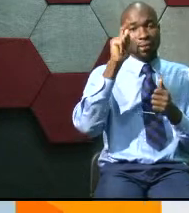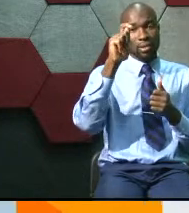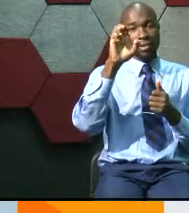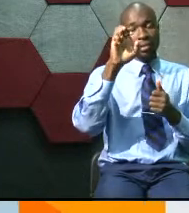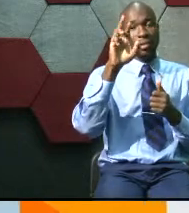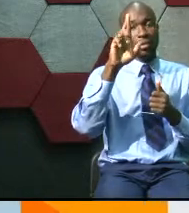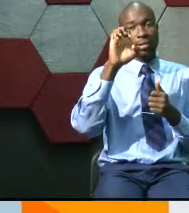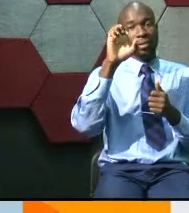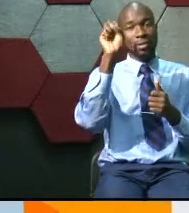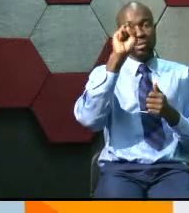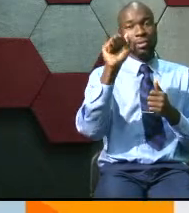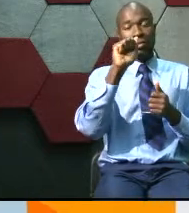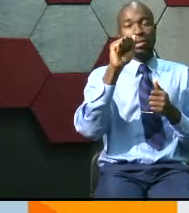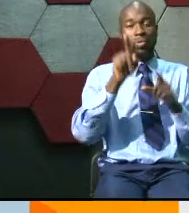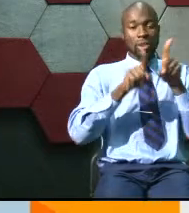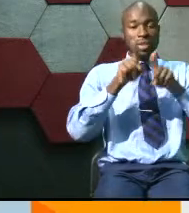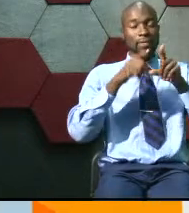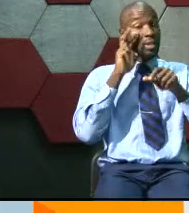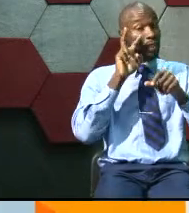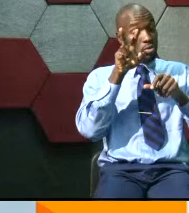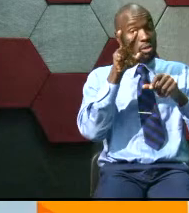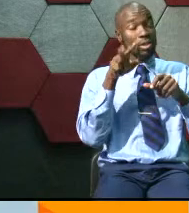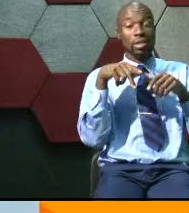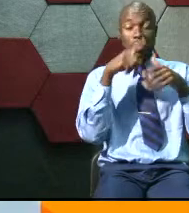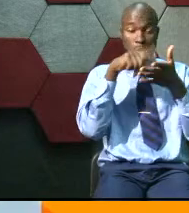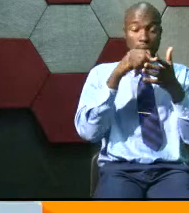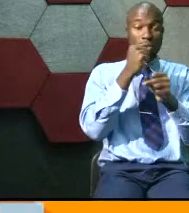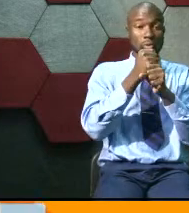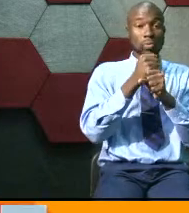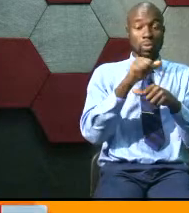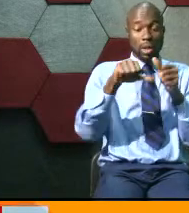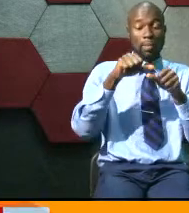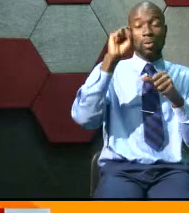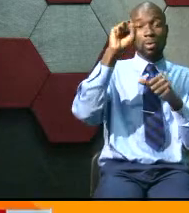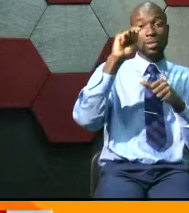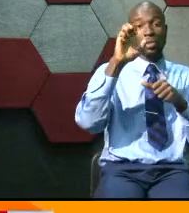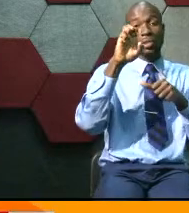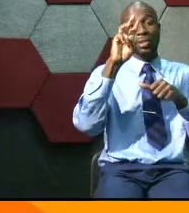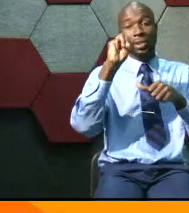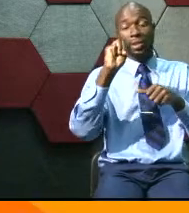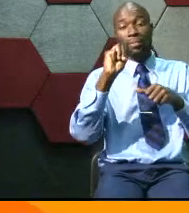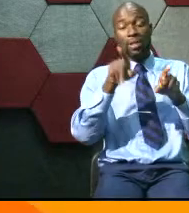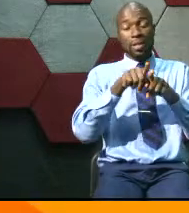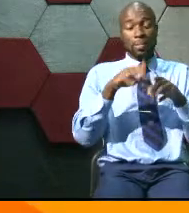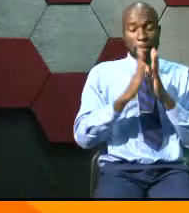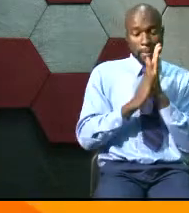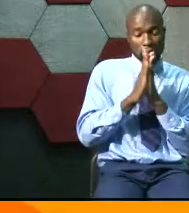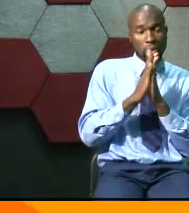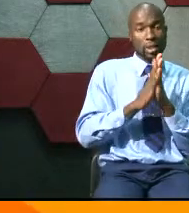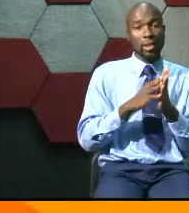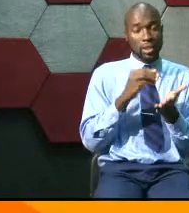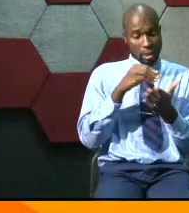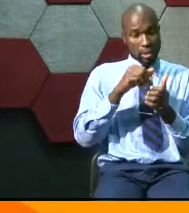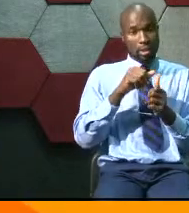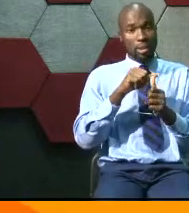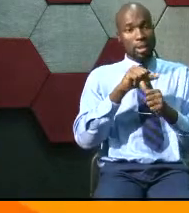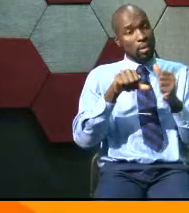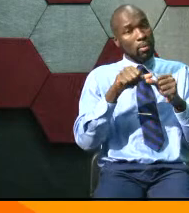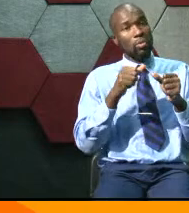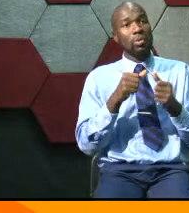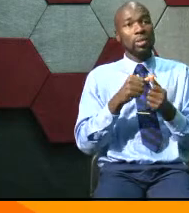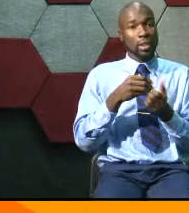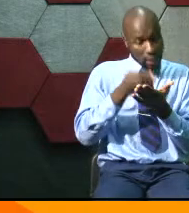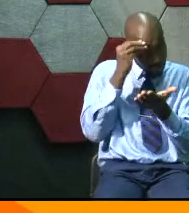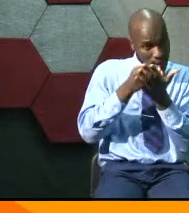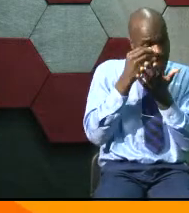that we can be able to see what they're doing in regards to STEM and how they're passionate about learning and projects. So I hope to see at least all